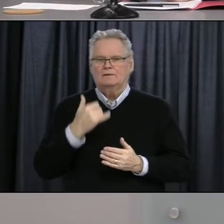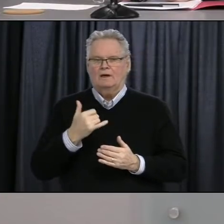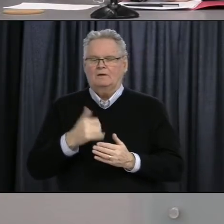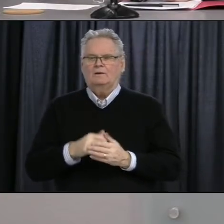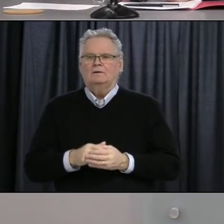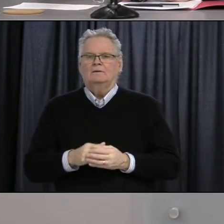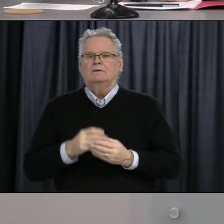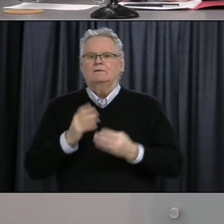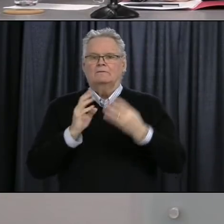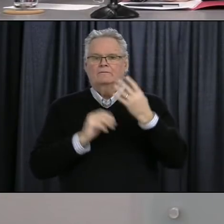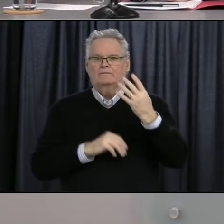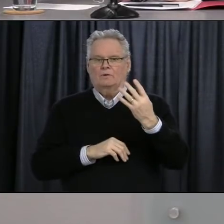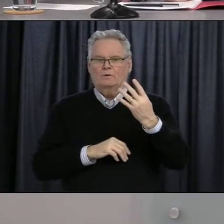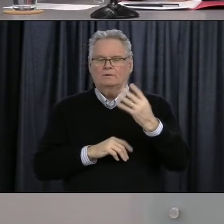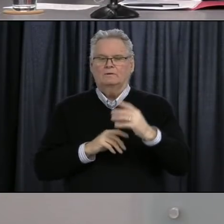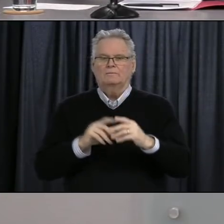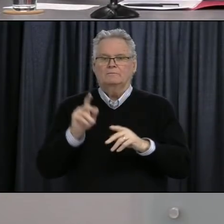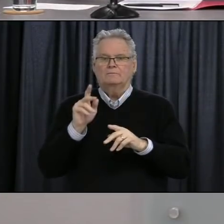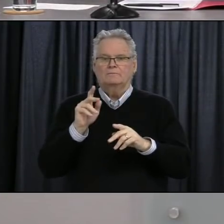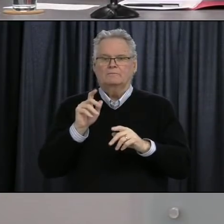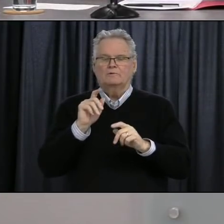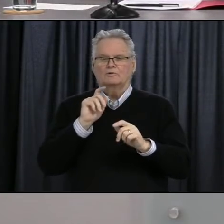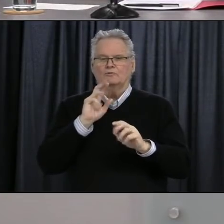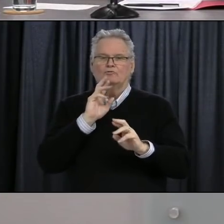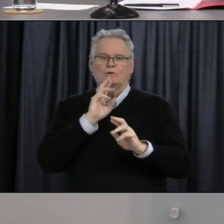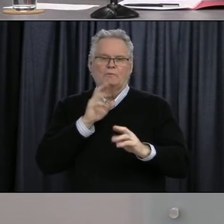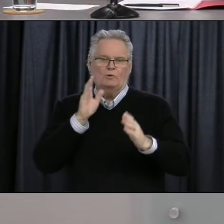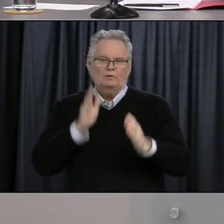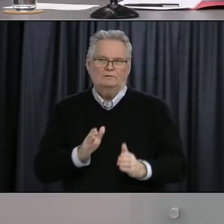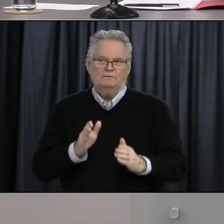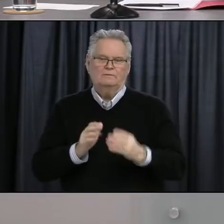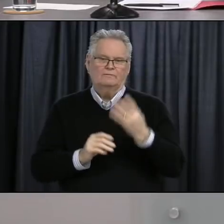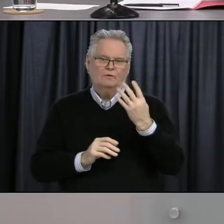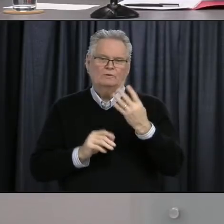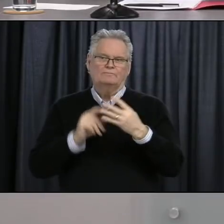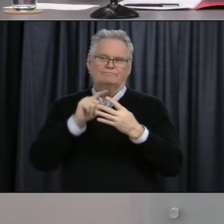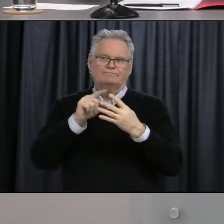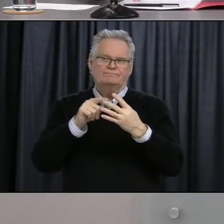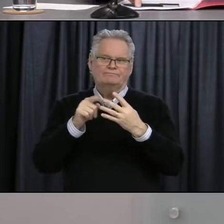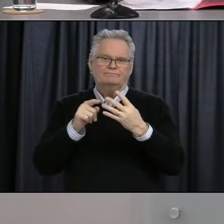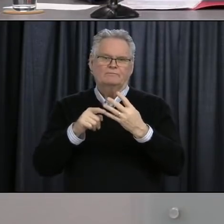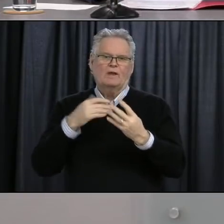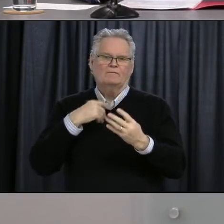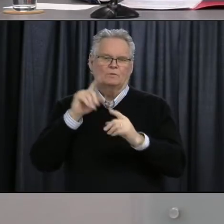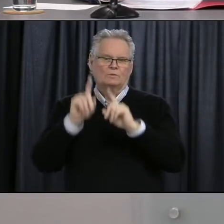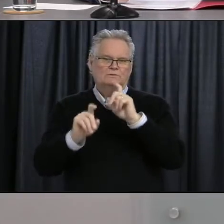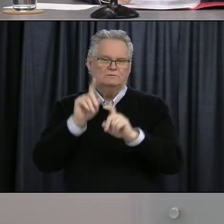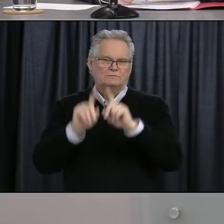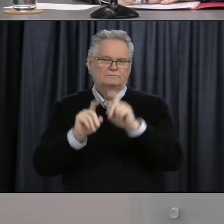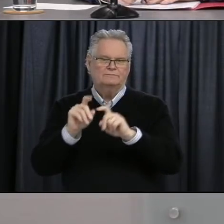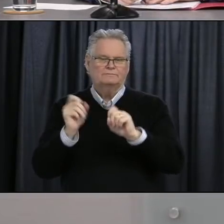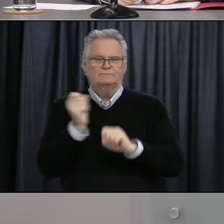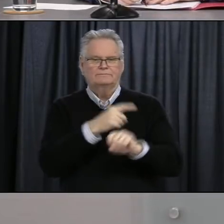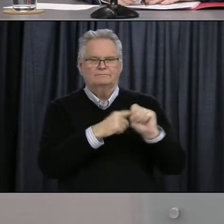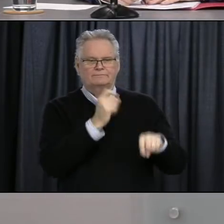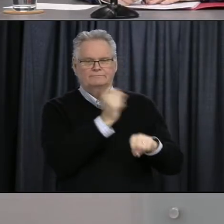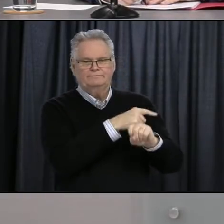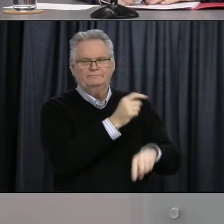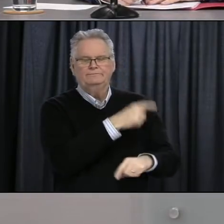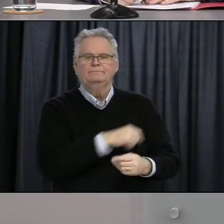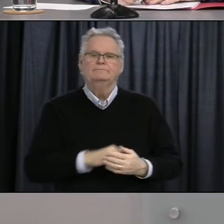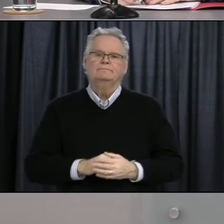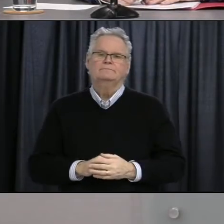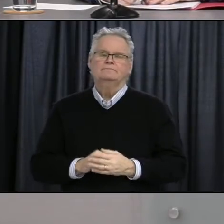today's call. The question and answer session will be conducted in 2 rounds, where each reporter will have the opportunity to ask 1 question and 1 follow-up per